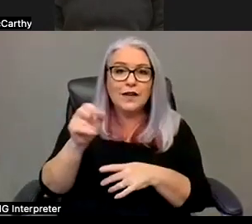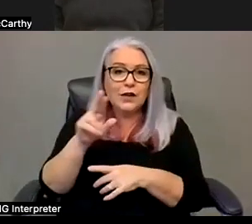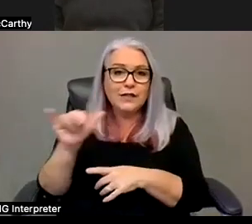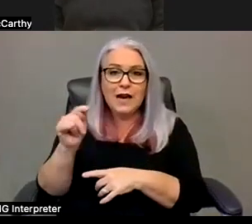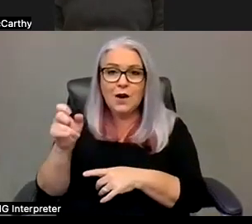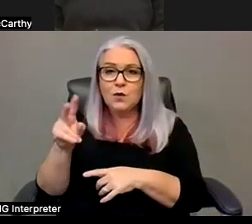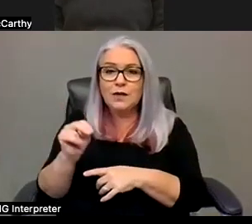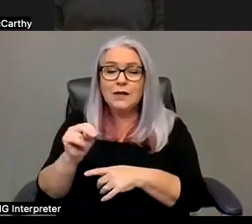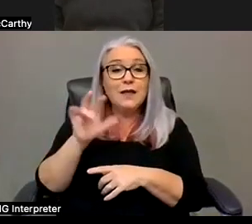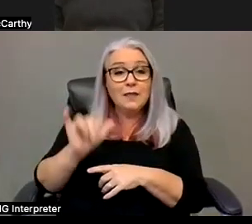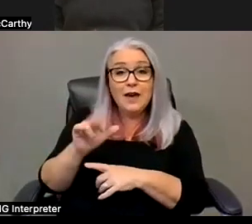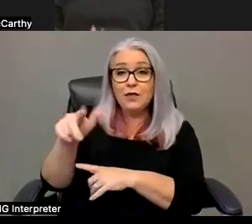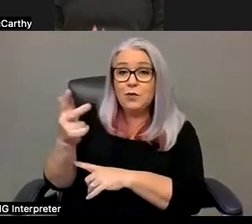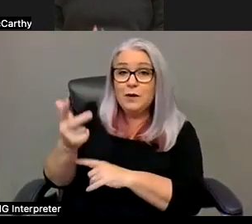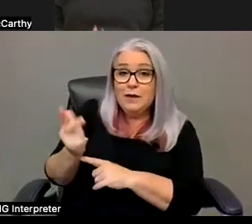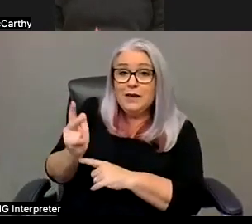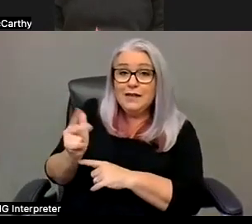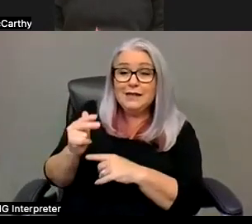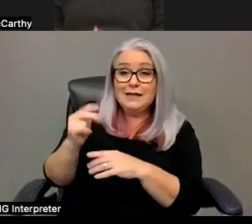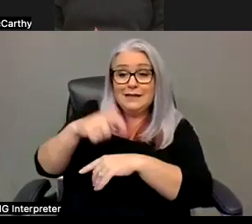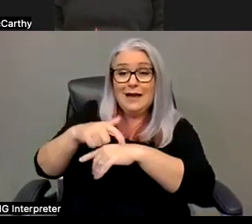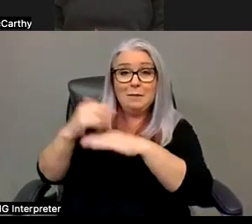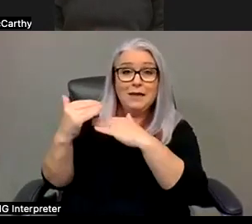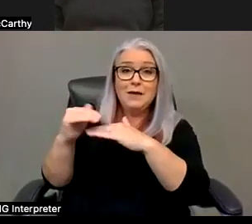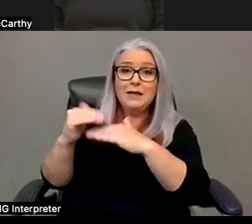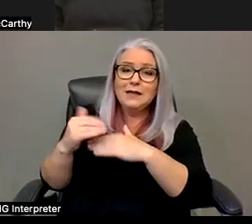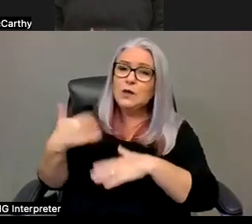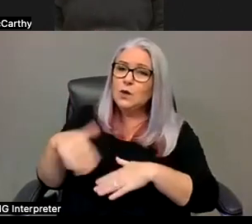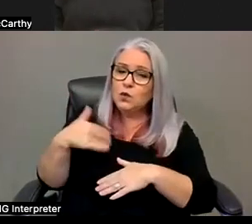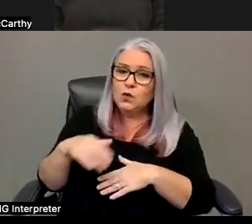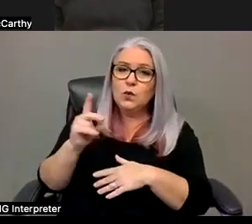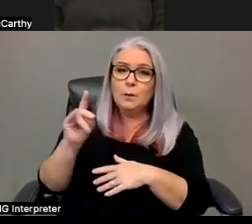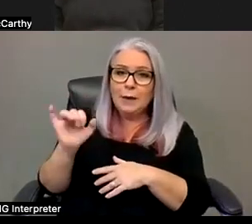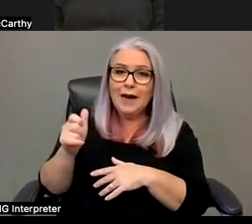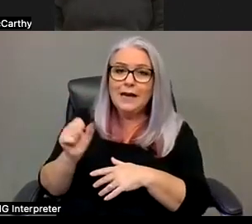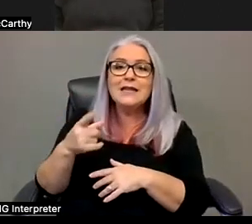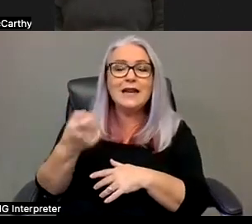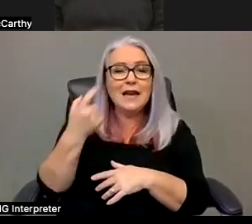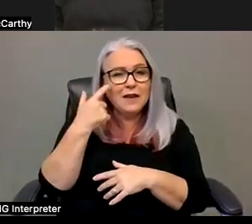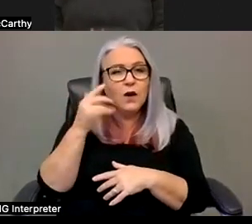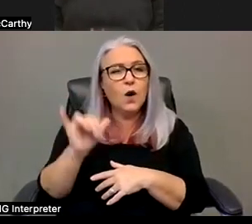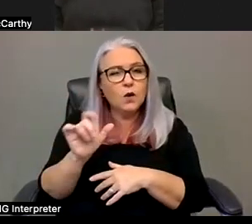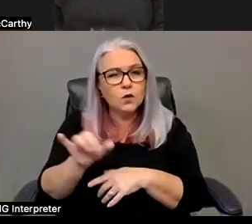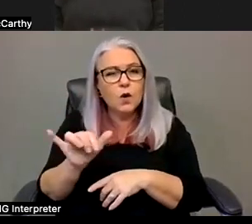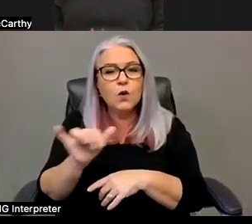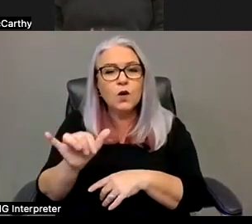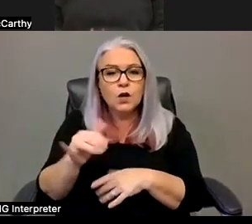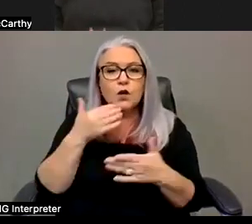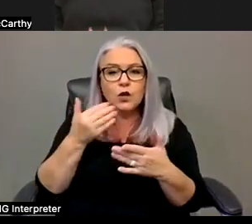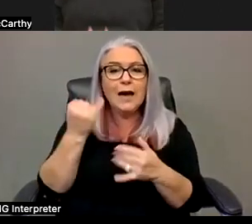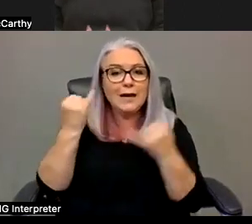3 minutes as well, the time limit, I think is a bit biased, and that could be worked on as well. And I think